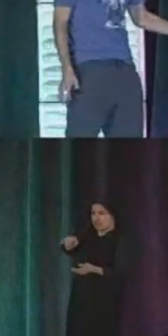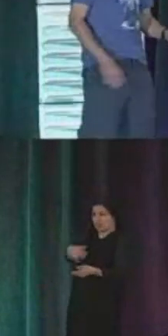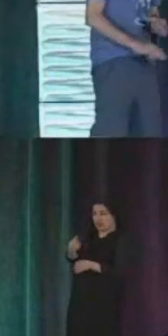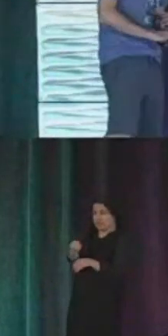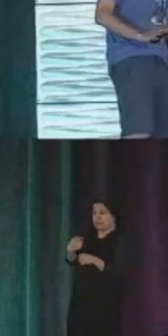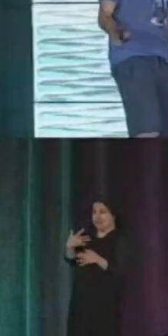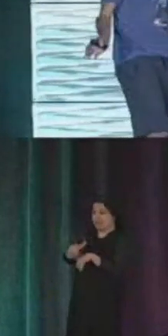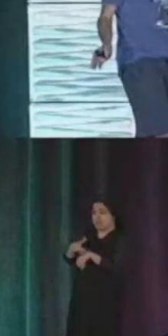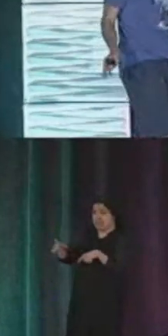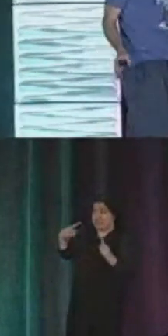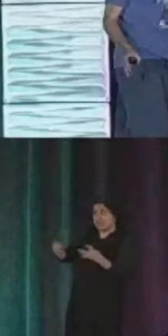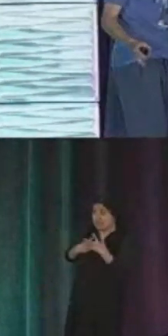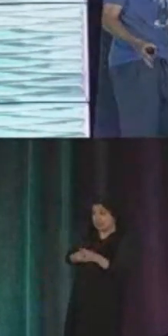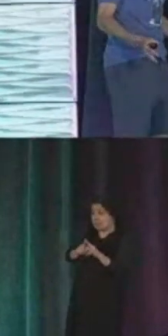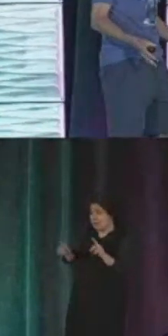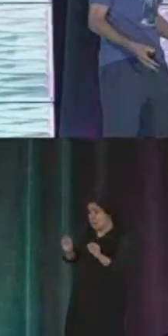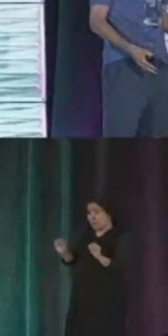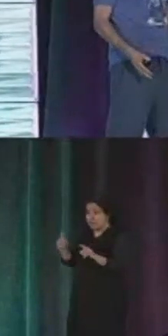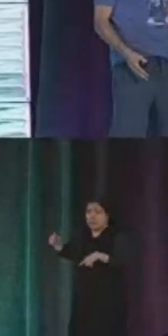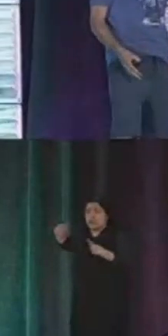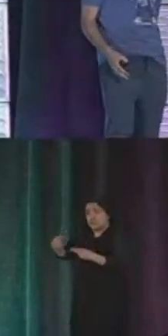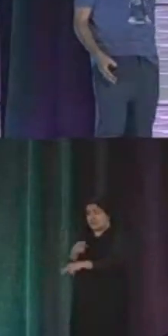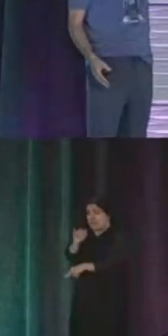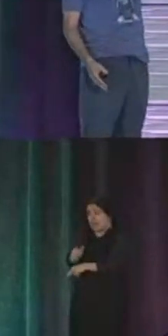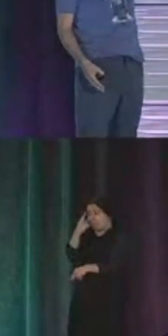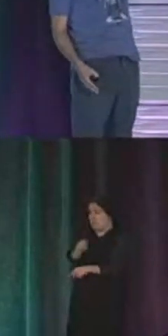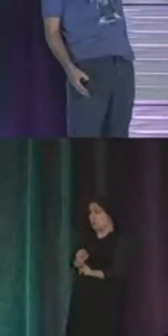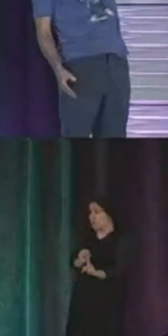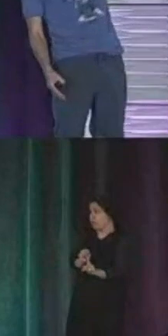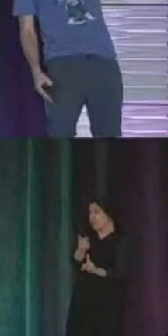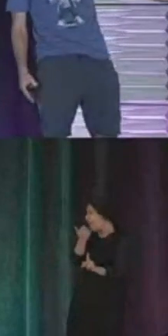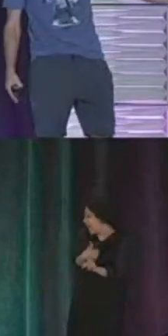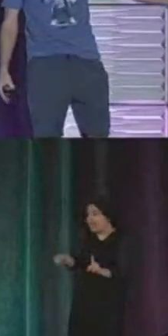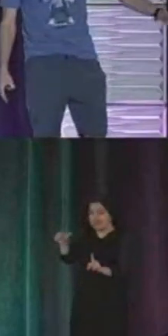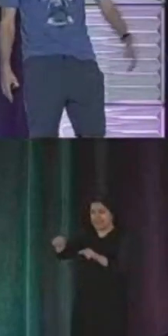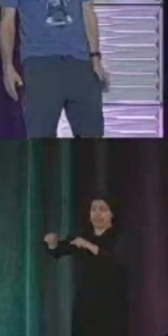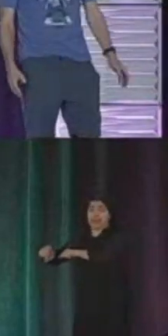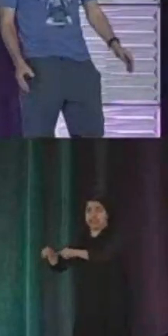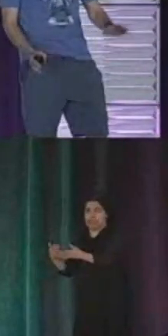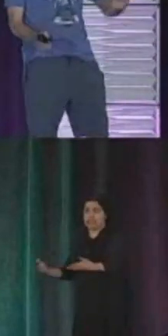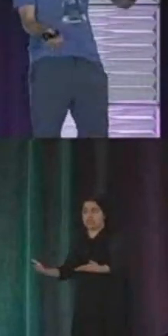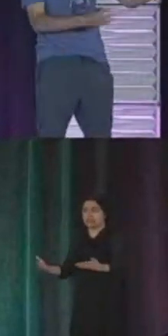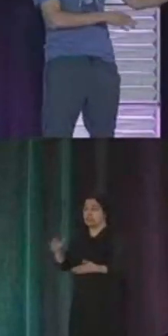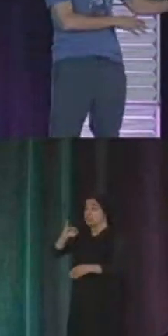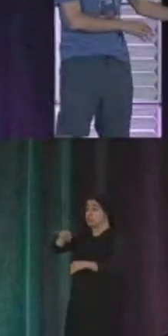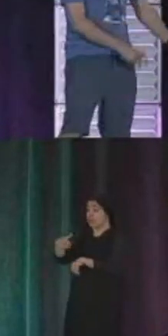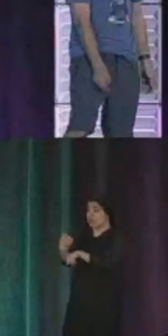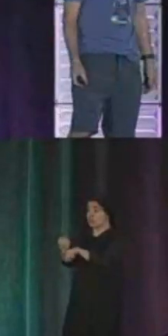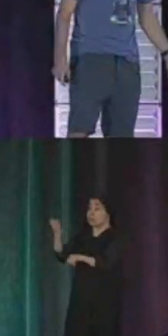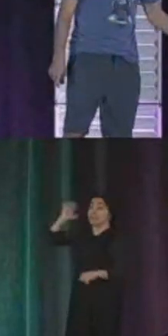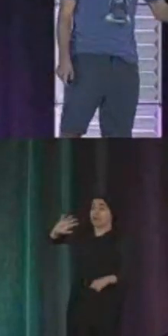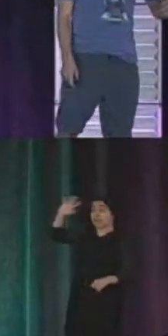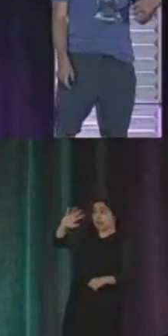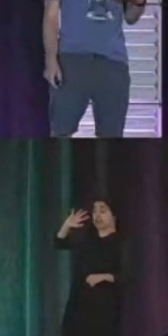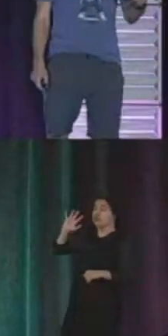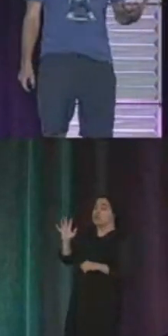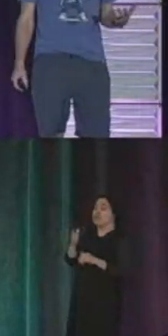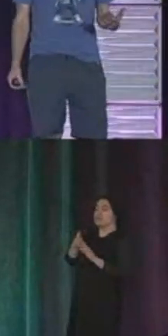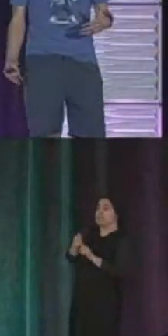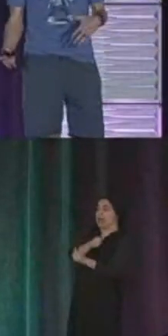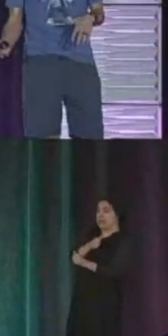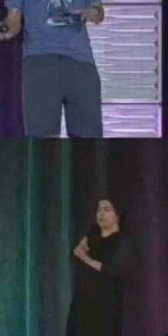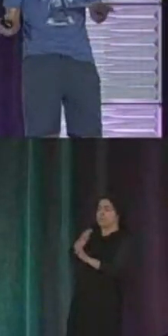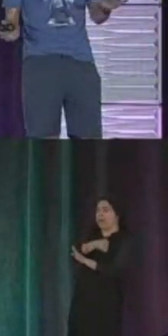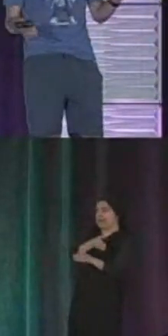very beginning, but pretty much nobody was really using it for any of this stuff. It was all just back-end stuff. And I should